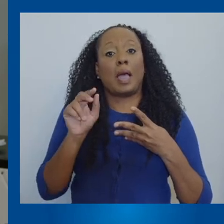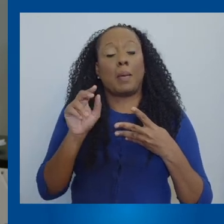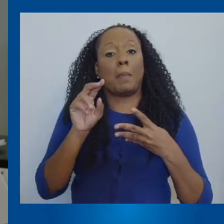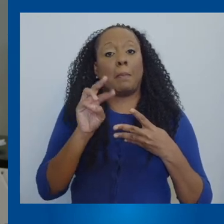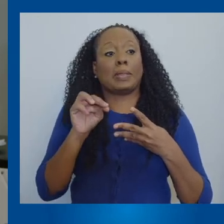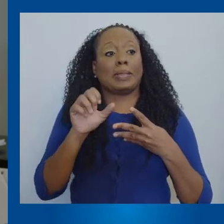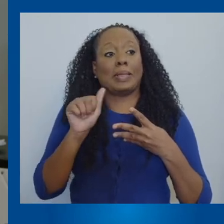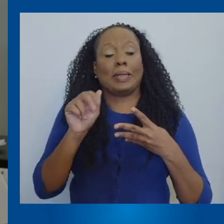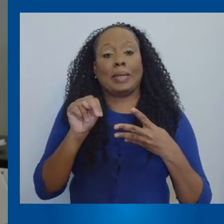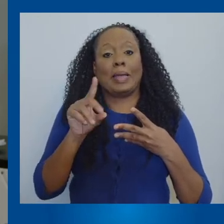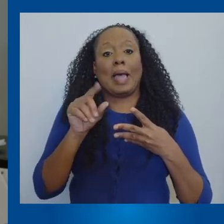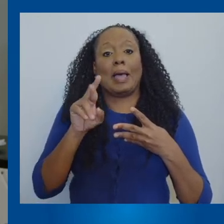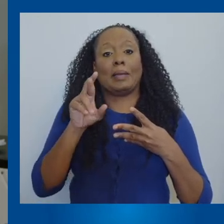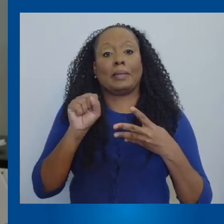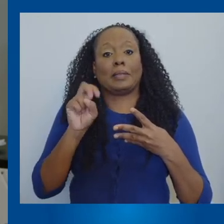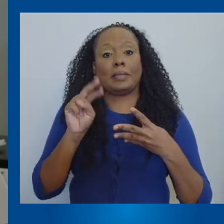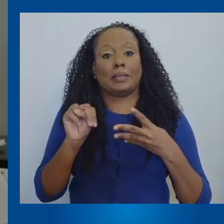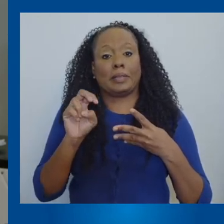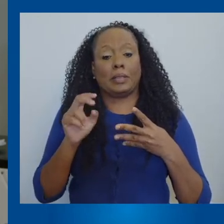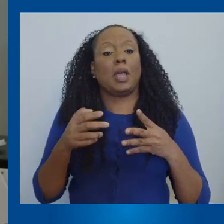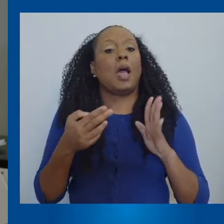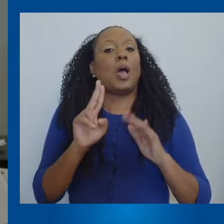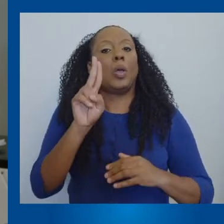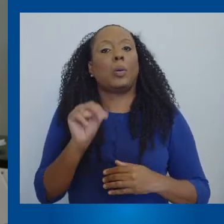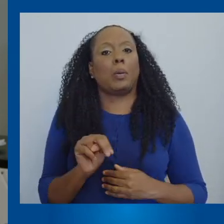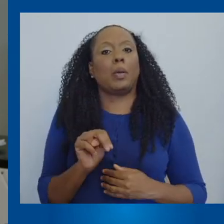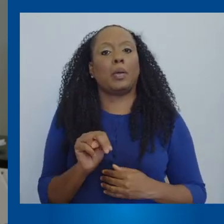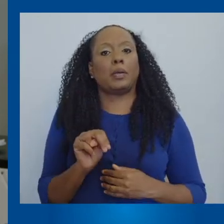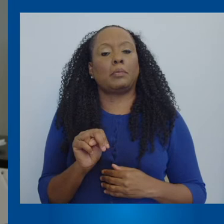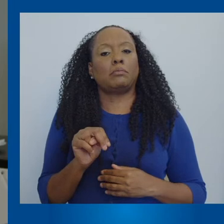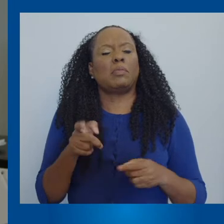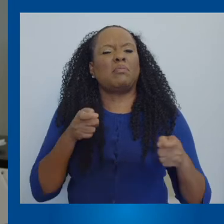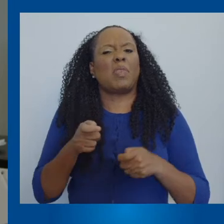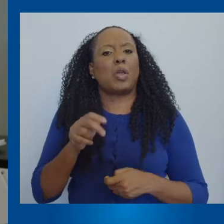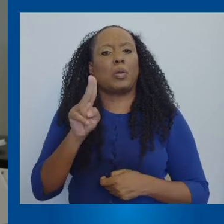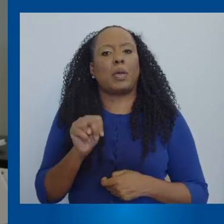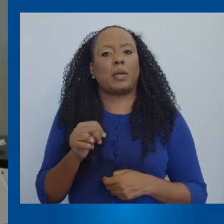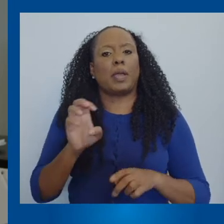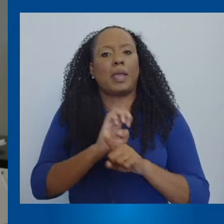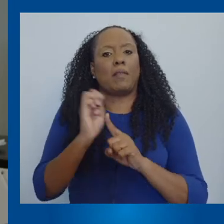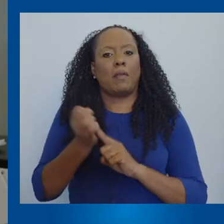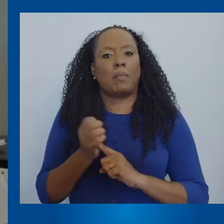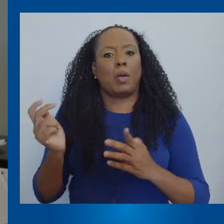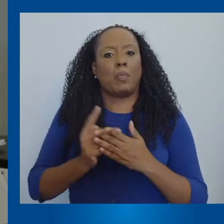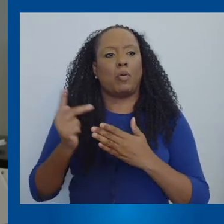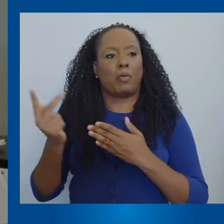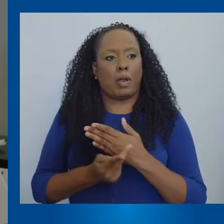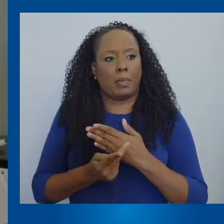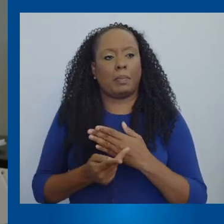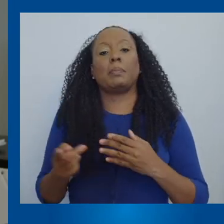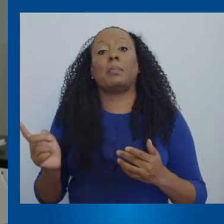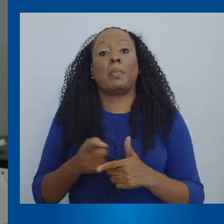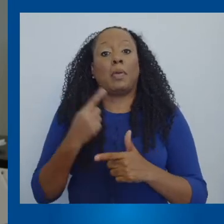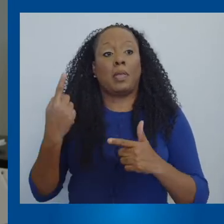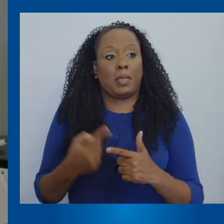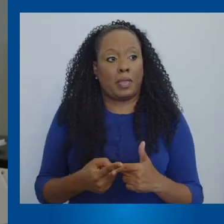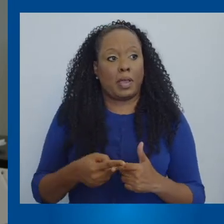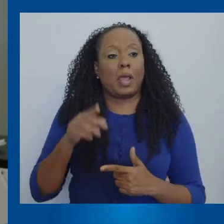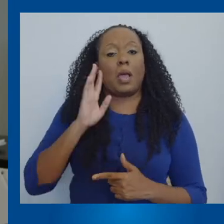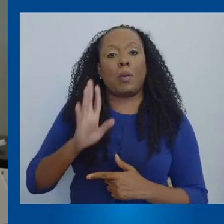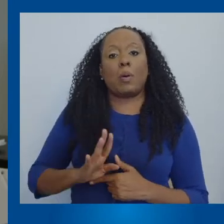Undersecretary General and Executive Director of the UN Environment Programme, after which it will lead into the media